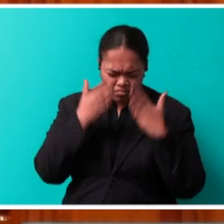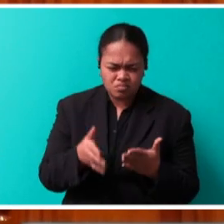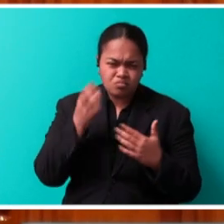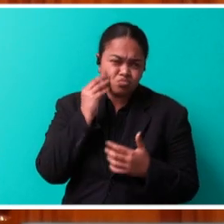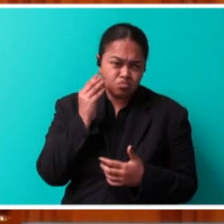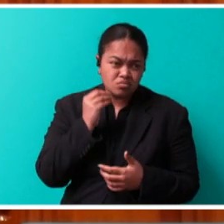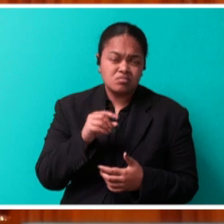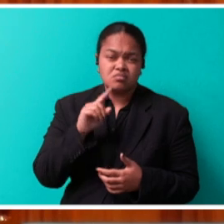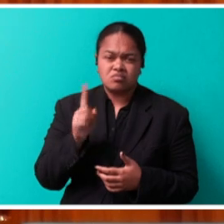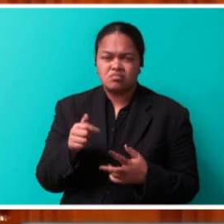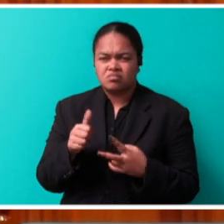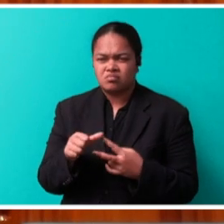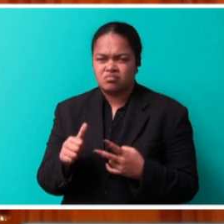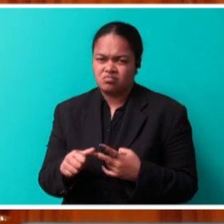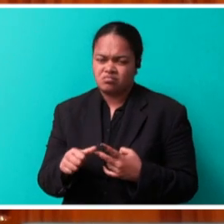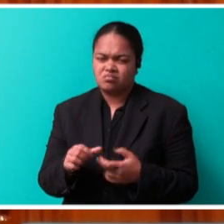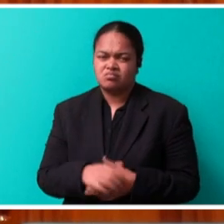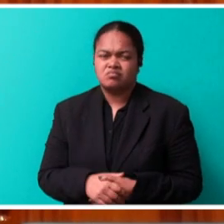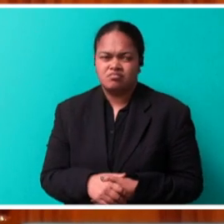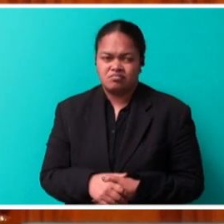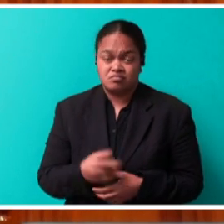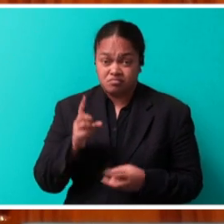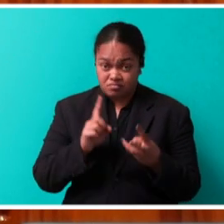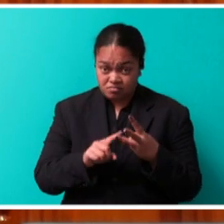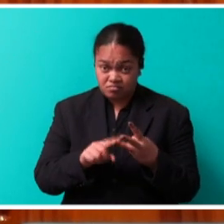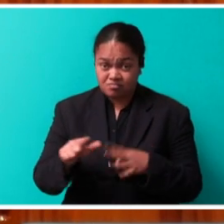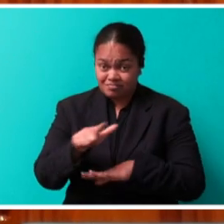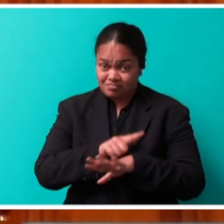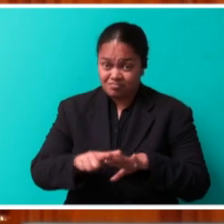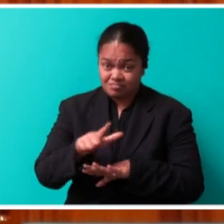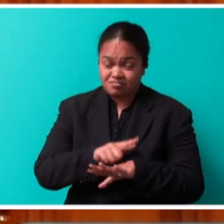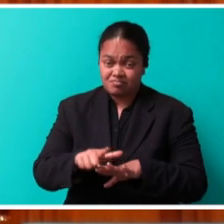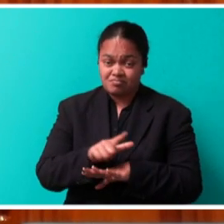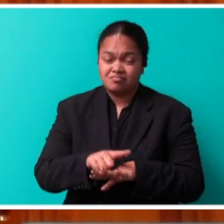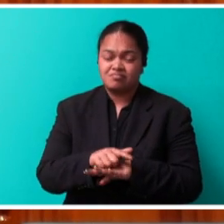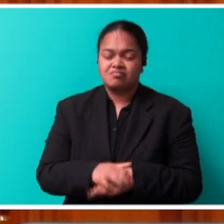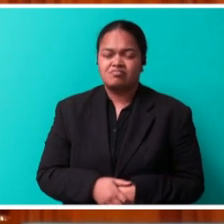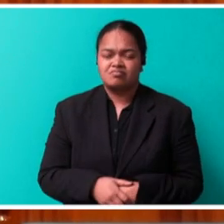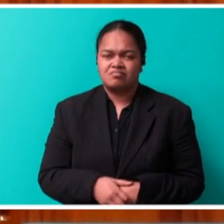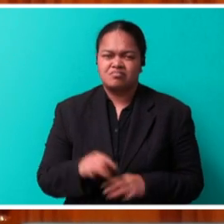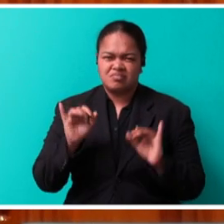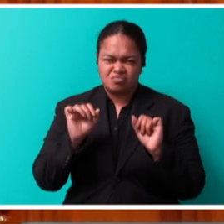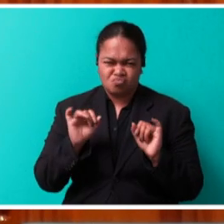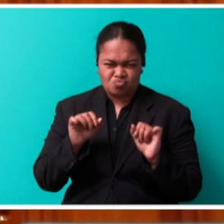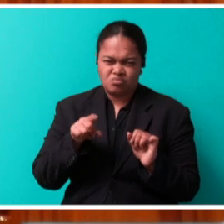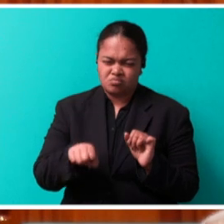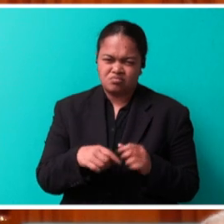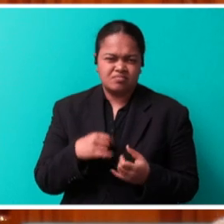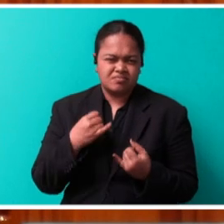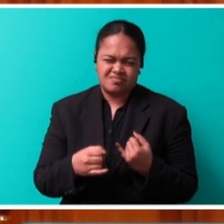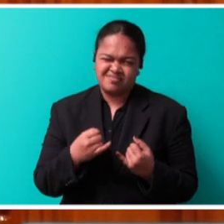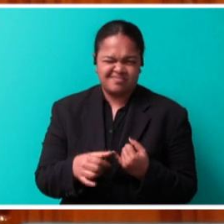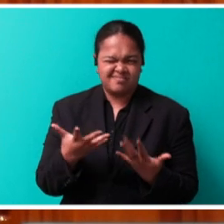also for sugar. Third, we must address land tenure and land issues. This is always a very sensitive